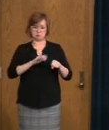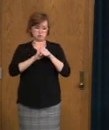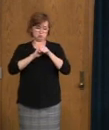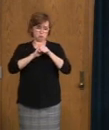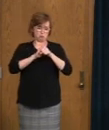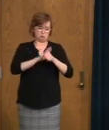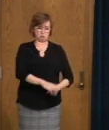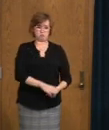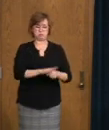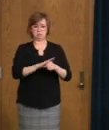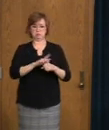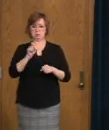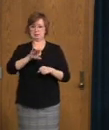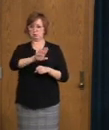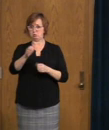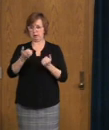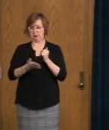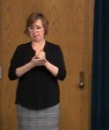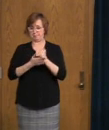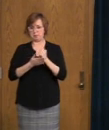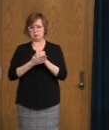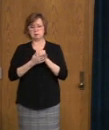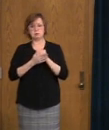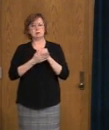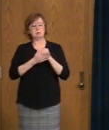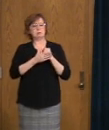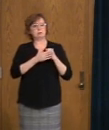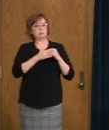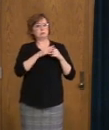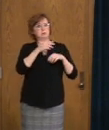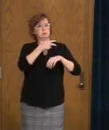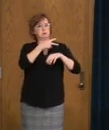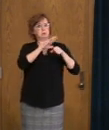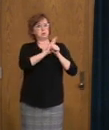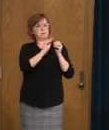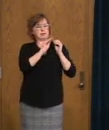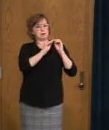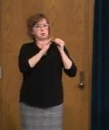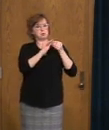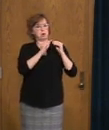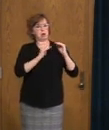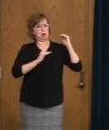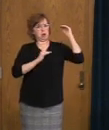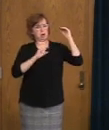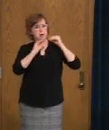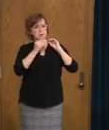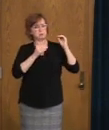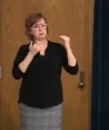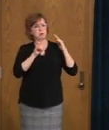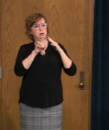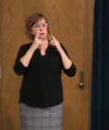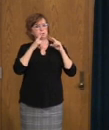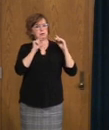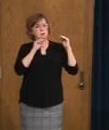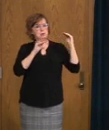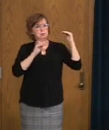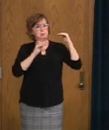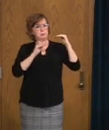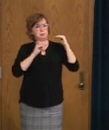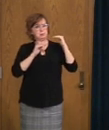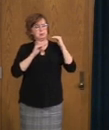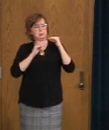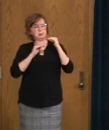province. Given the high case counts, which are leveling off, the large numbers of outbreaks in our hospitals and our care homes, we still